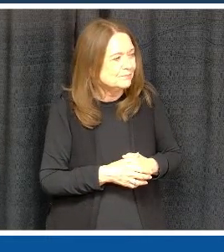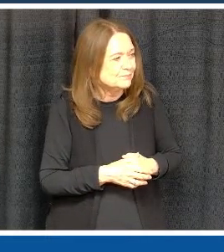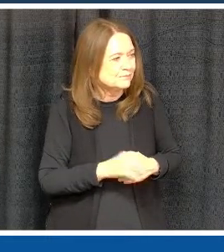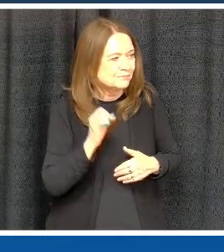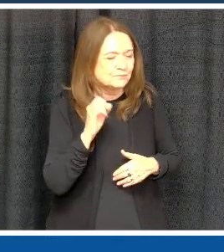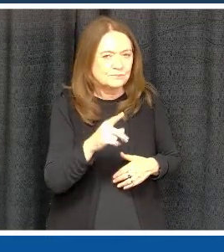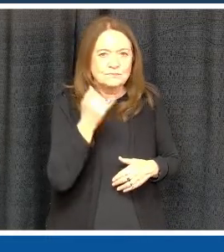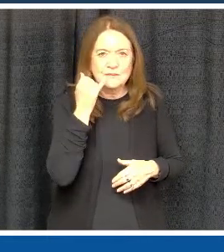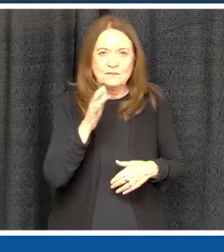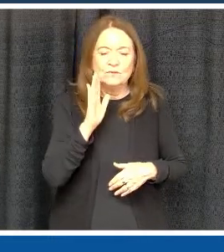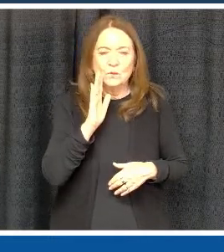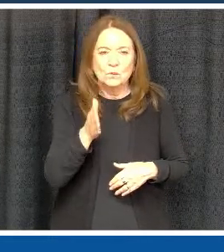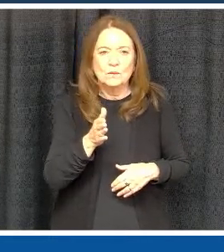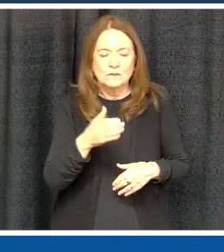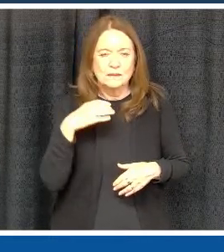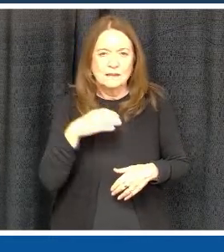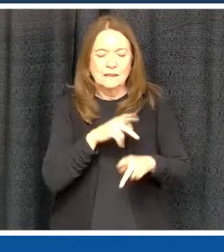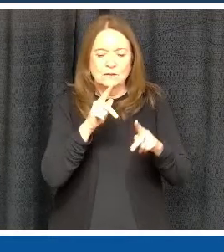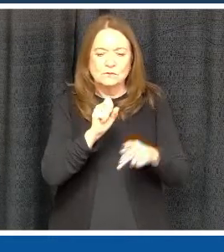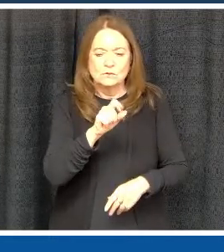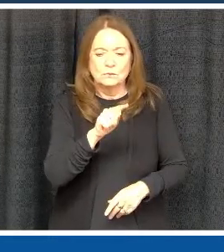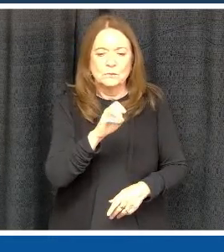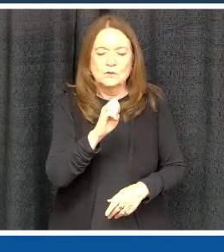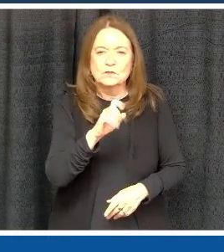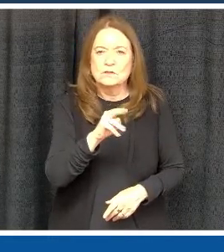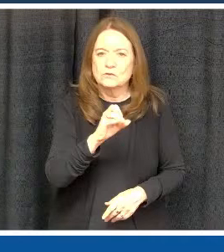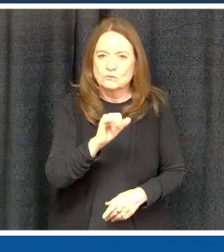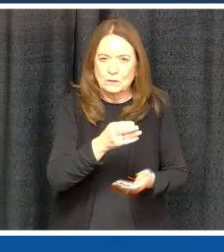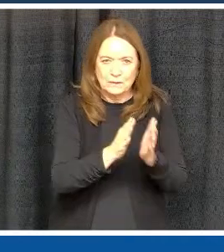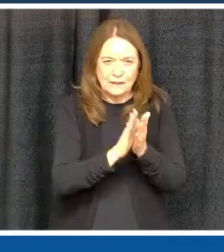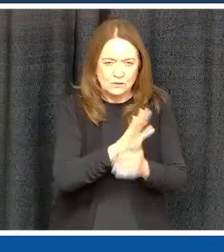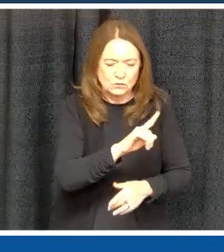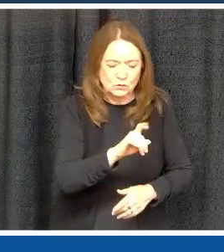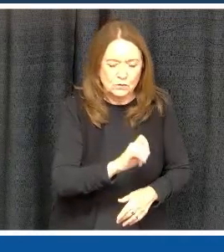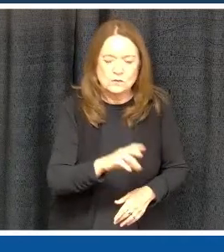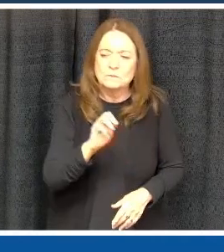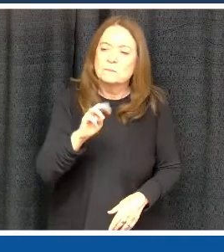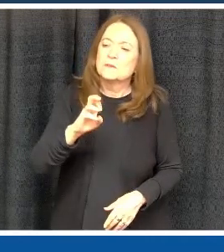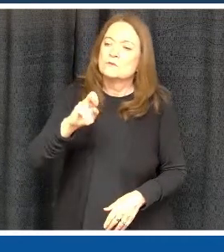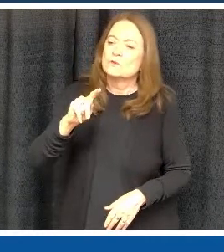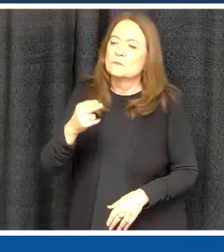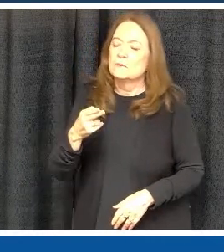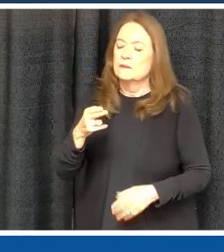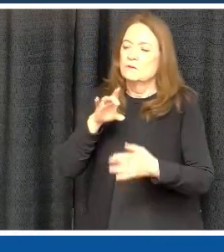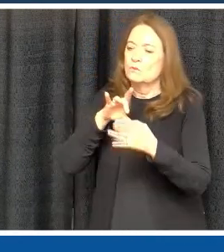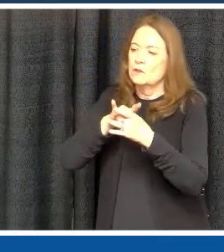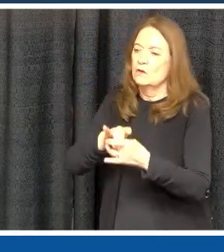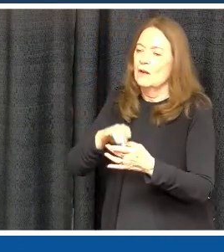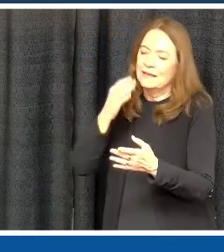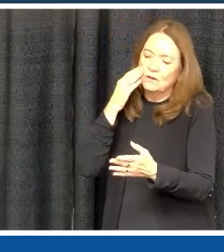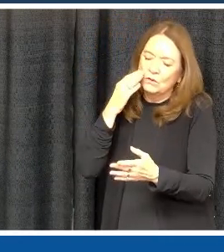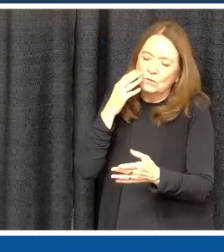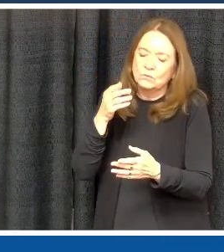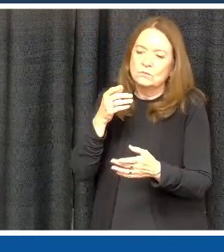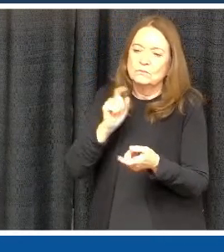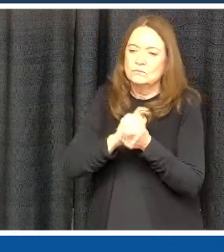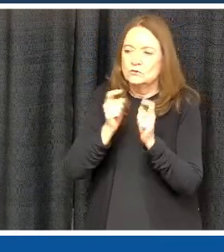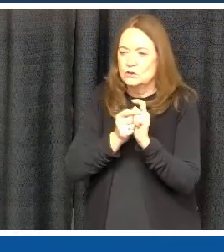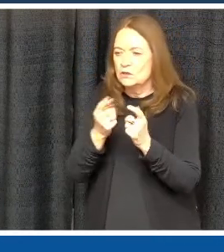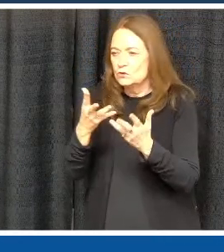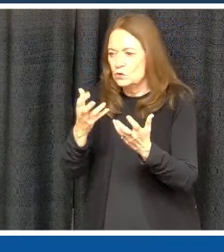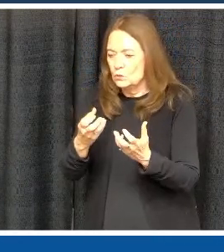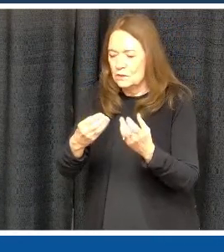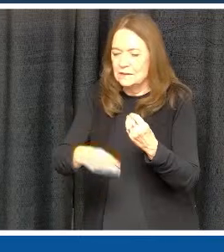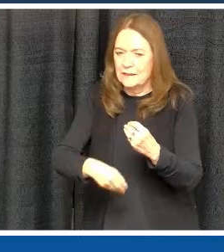Okay, if you will, Councilperson Streetman, ask your question. Thank you, Mayor. Mr. Smith, in regard to, like I said, I know the change you wanted,